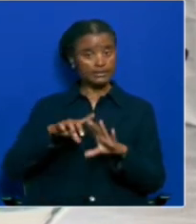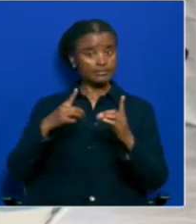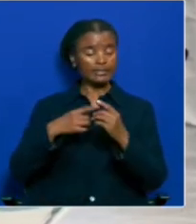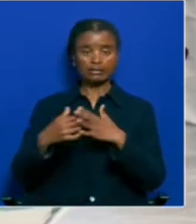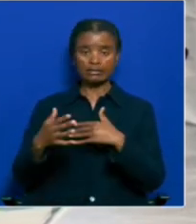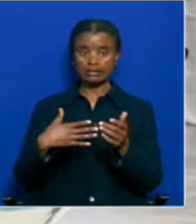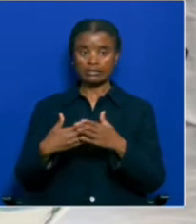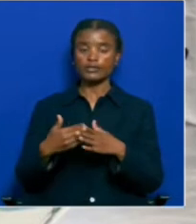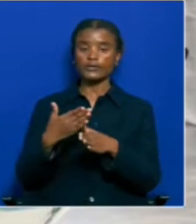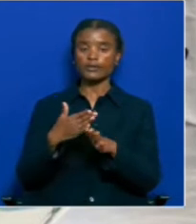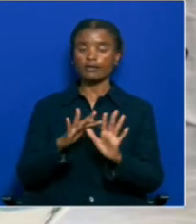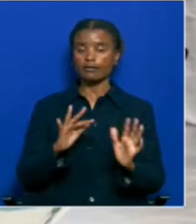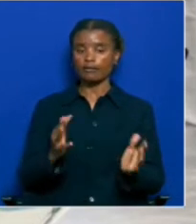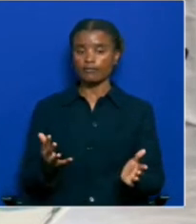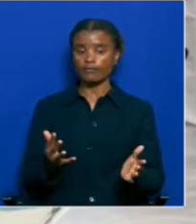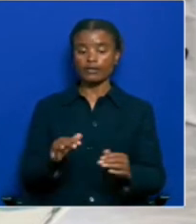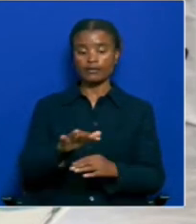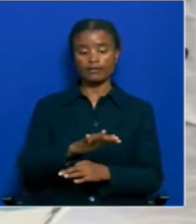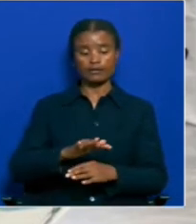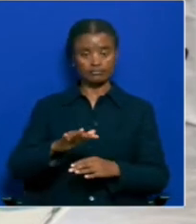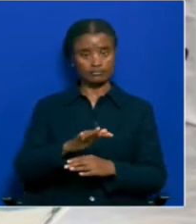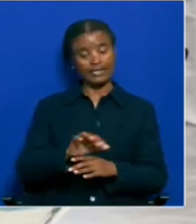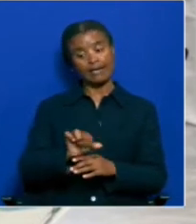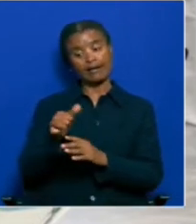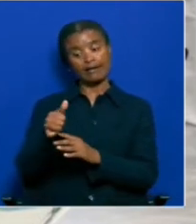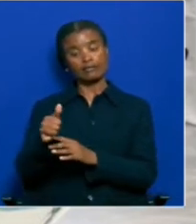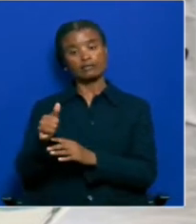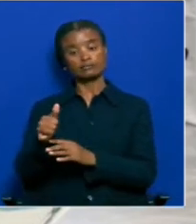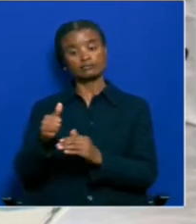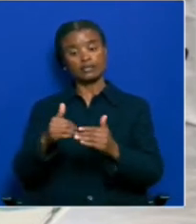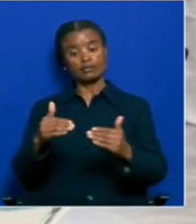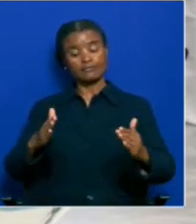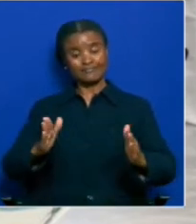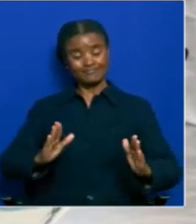a jurisdiction other than theirs only during planned operations.